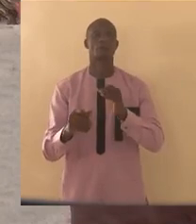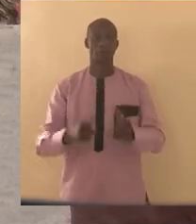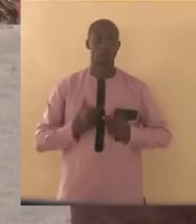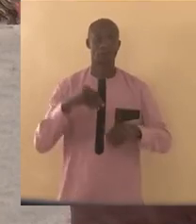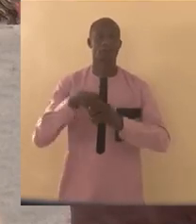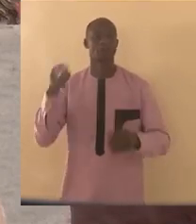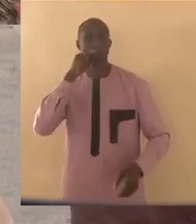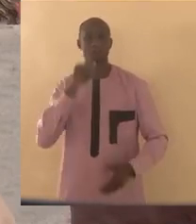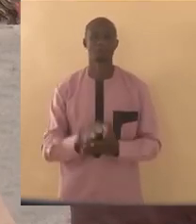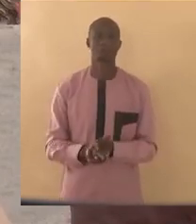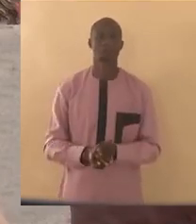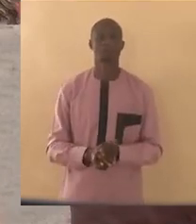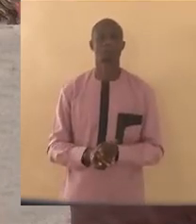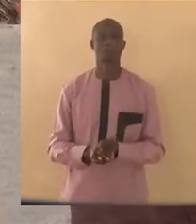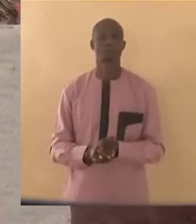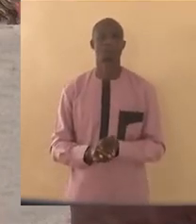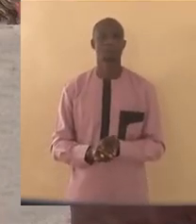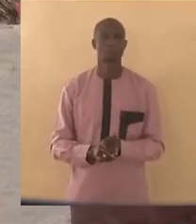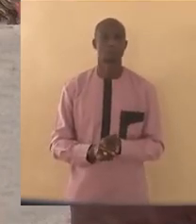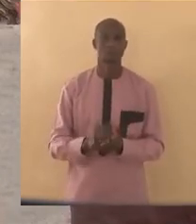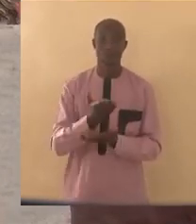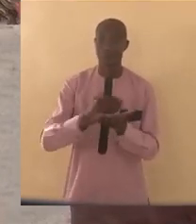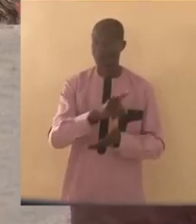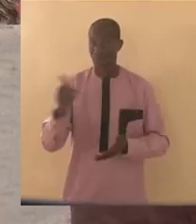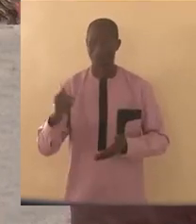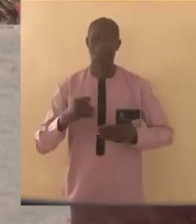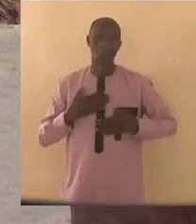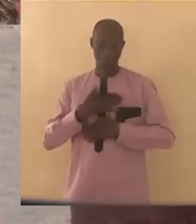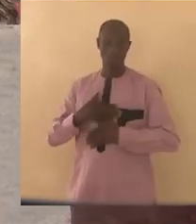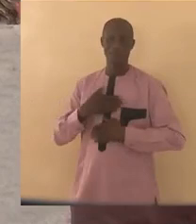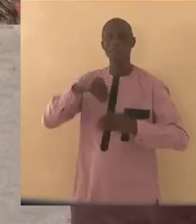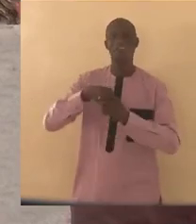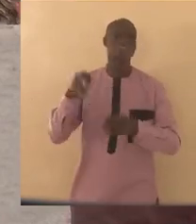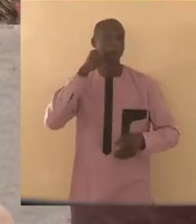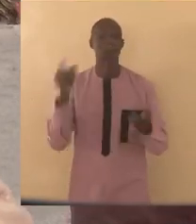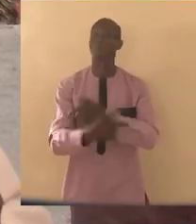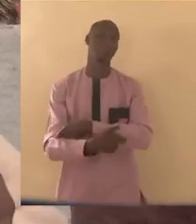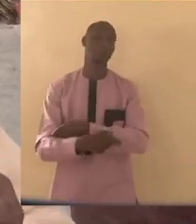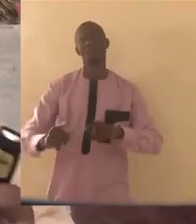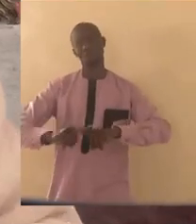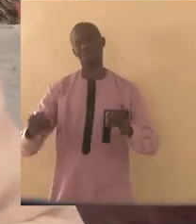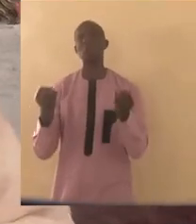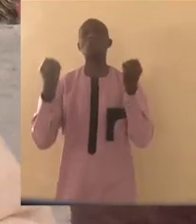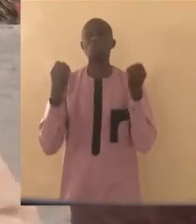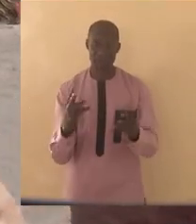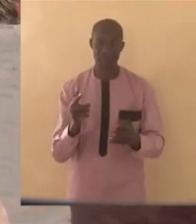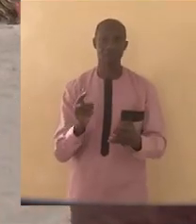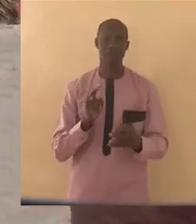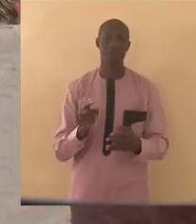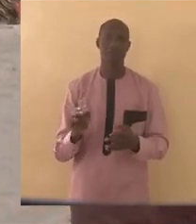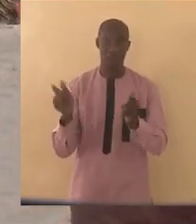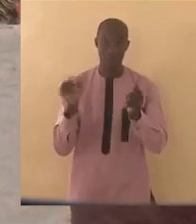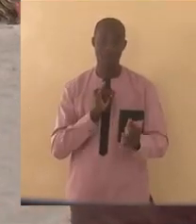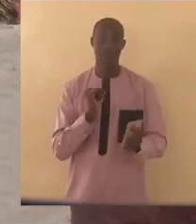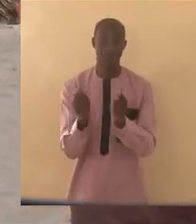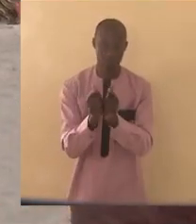contemporary Nigeria? There must be some people, some of you who are enjoying life in Nigeria today, right? But for the majority of people that I get